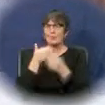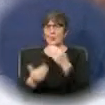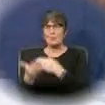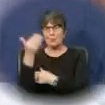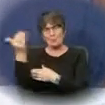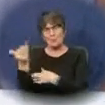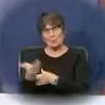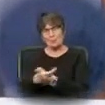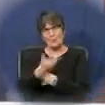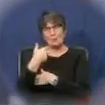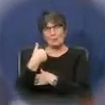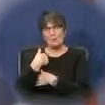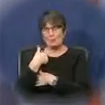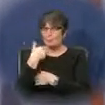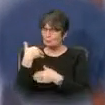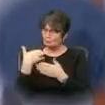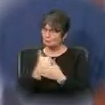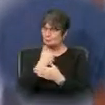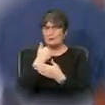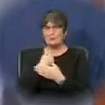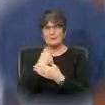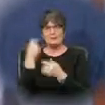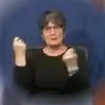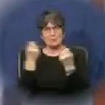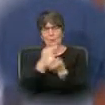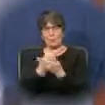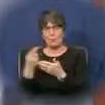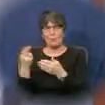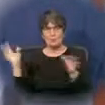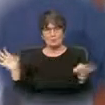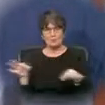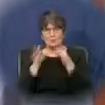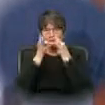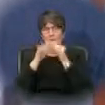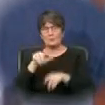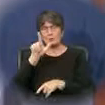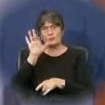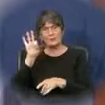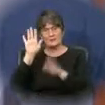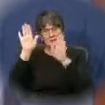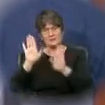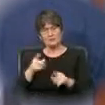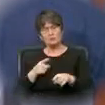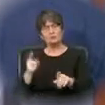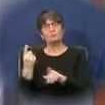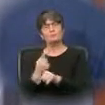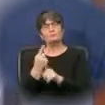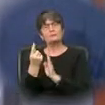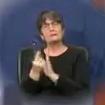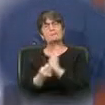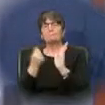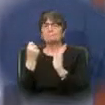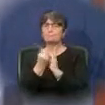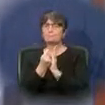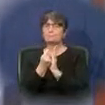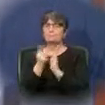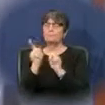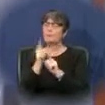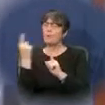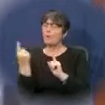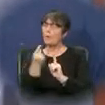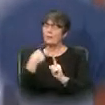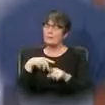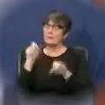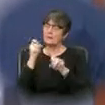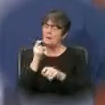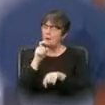morning and welcome as we are privileged to celebrate this Holy Eucharist on the 29th Sunday of Ordinary Time. As always, we